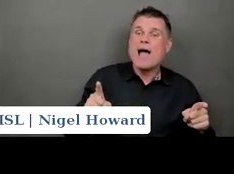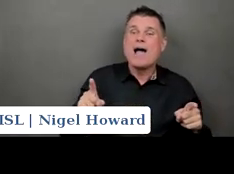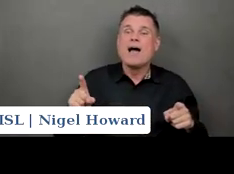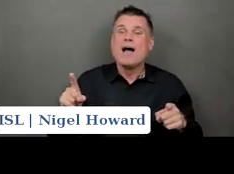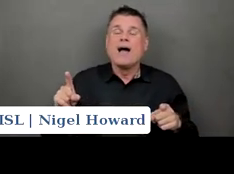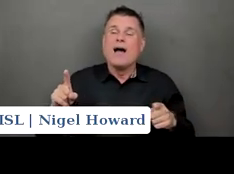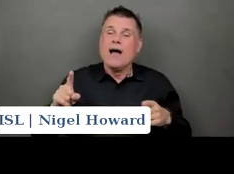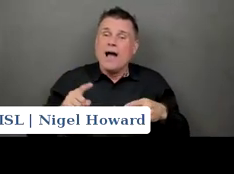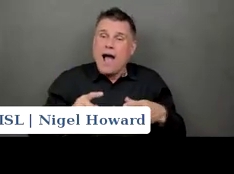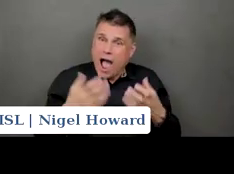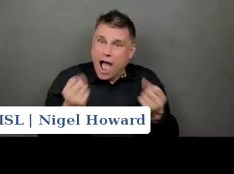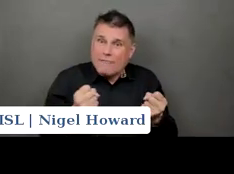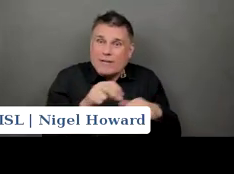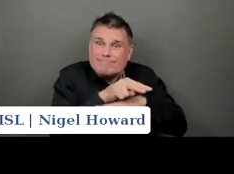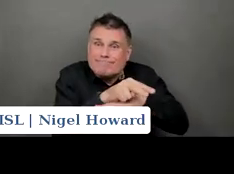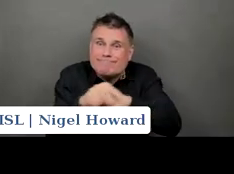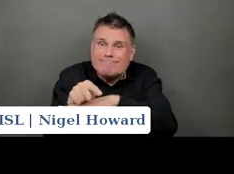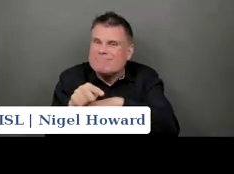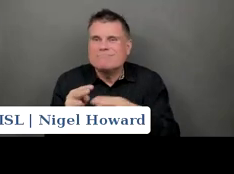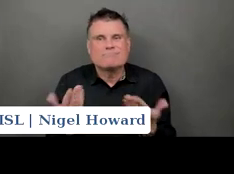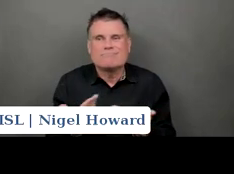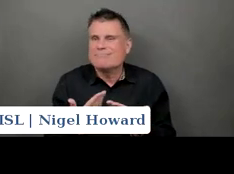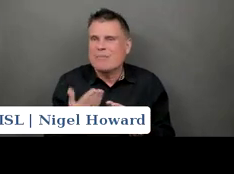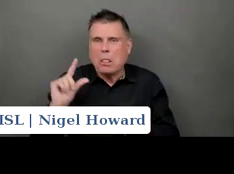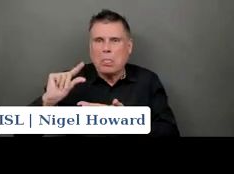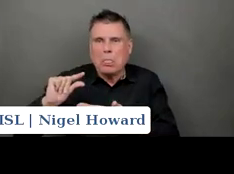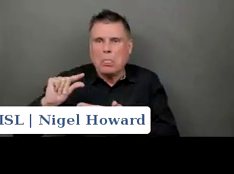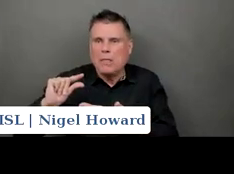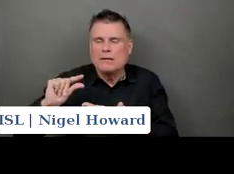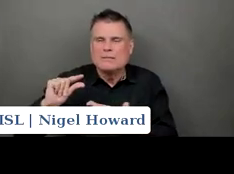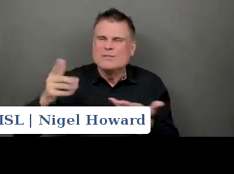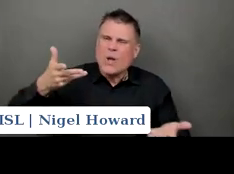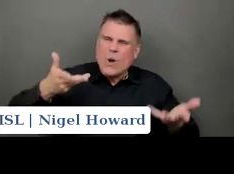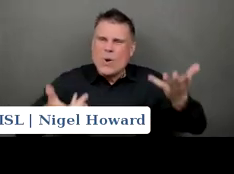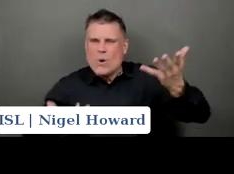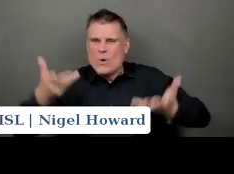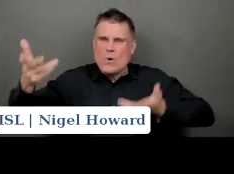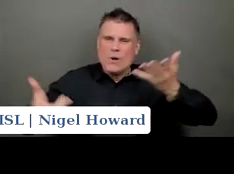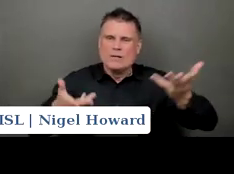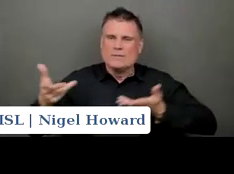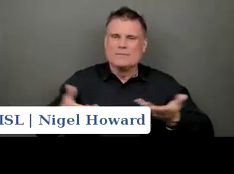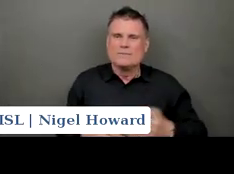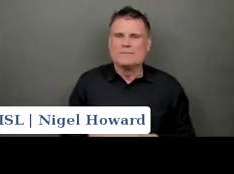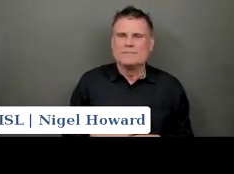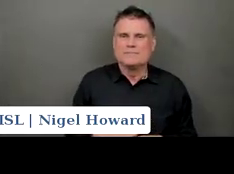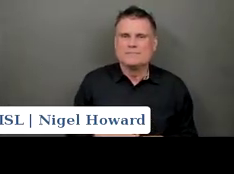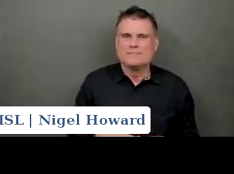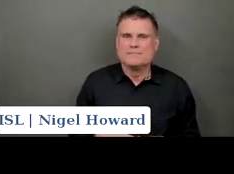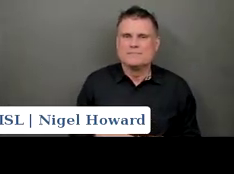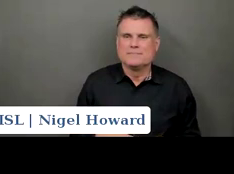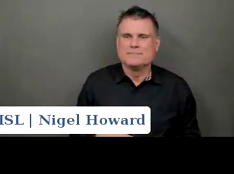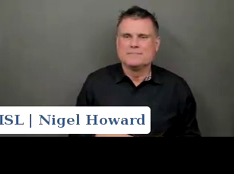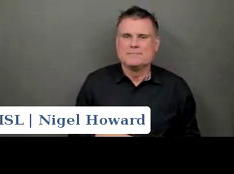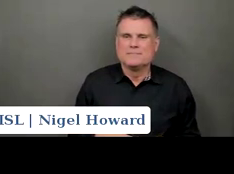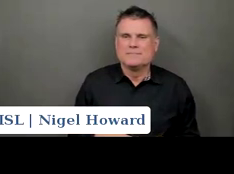the presidential employment stimulus, which is also a public works program, but also goes in other care sectors and applies some of the